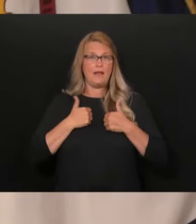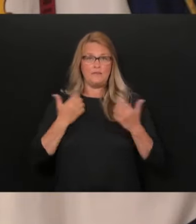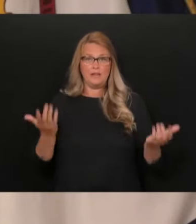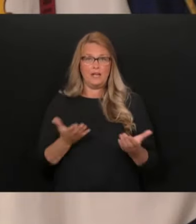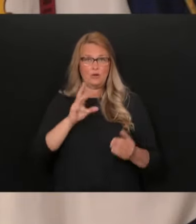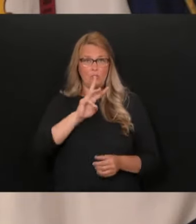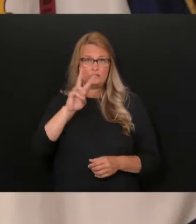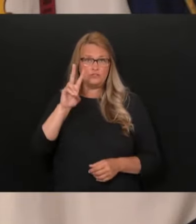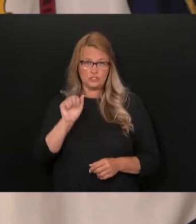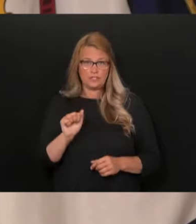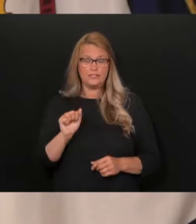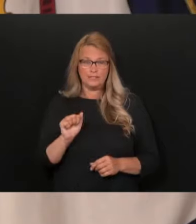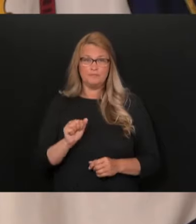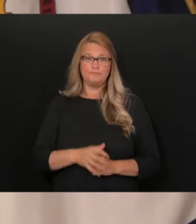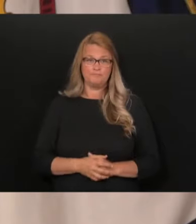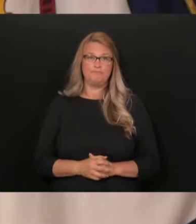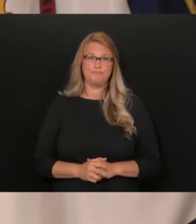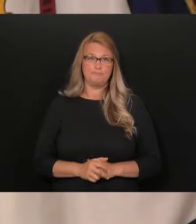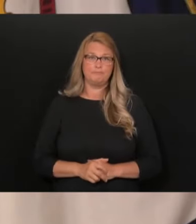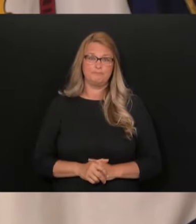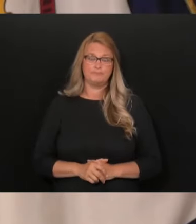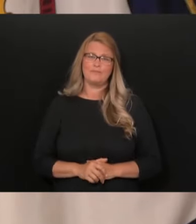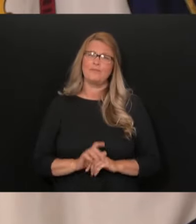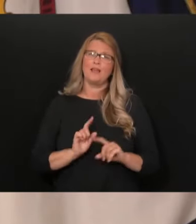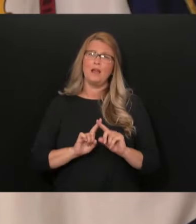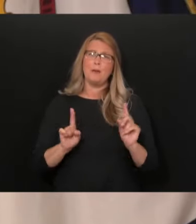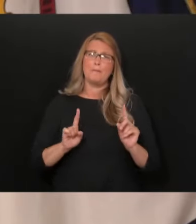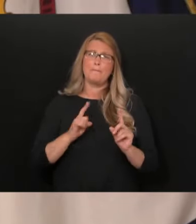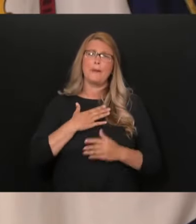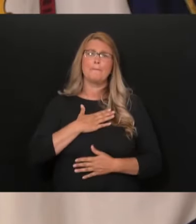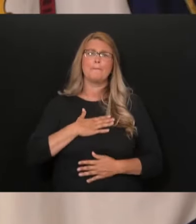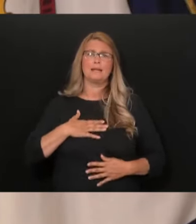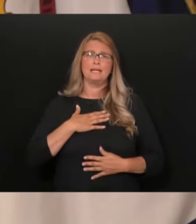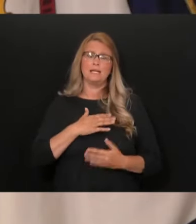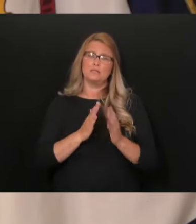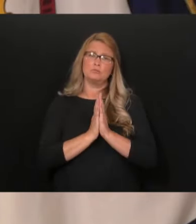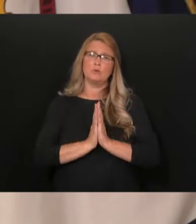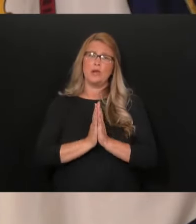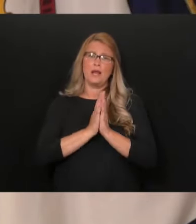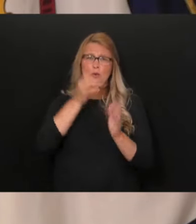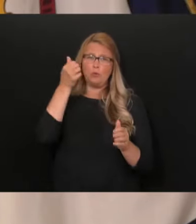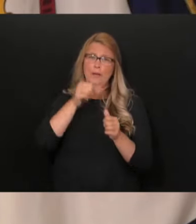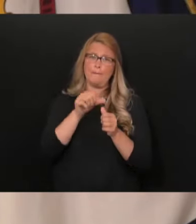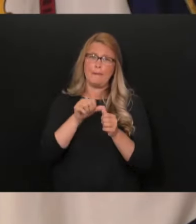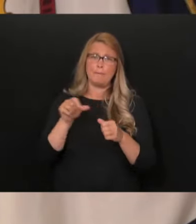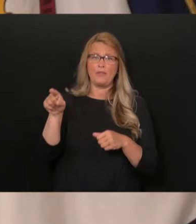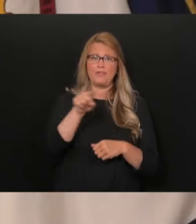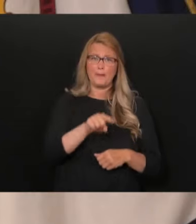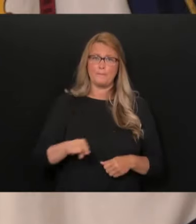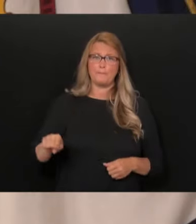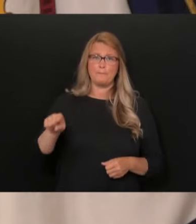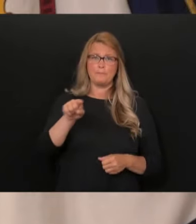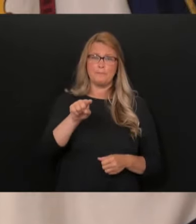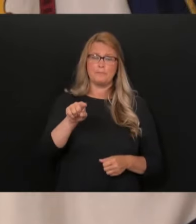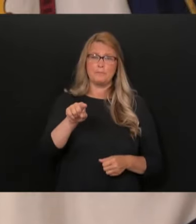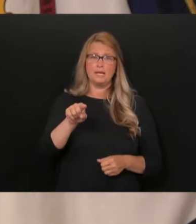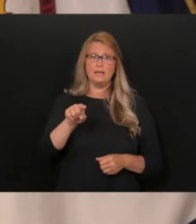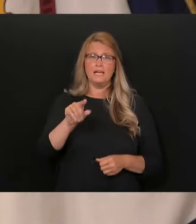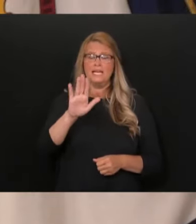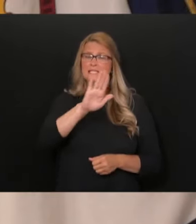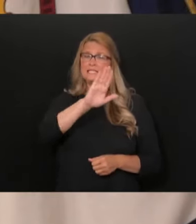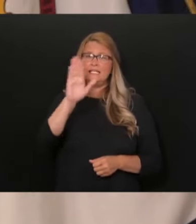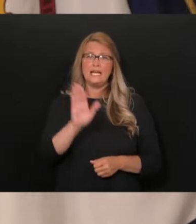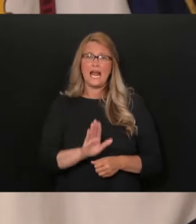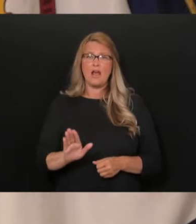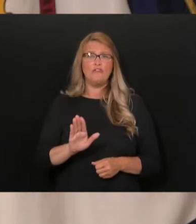too. But please remember these people. You know, please let's never let these